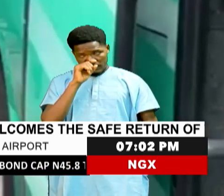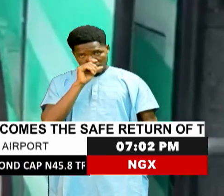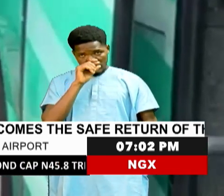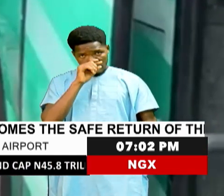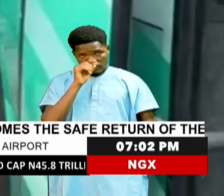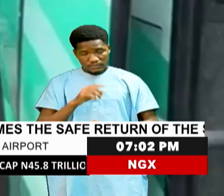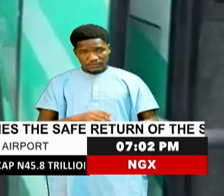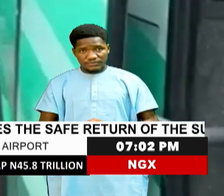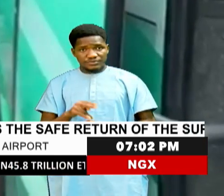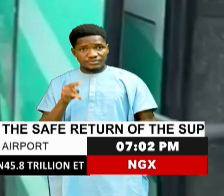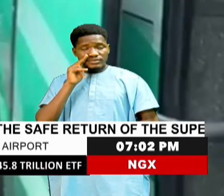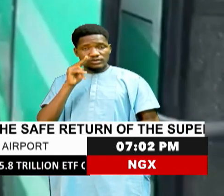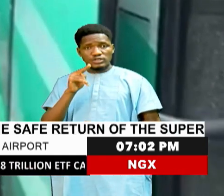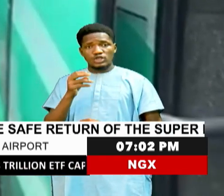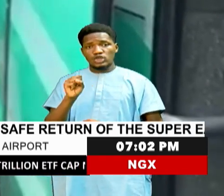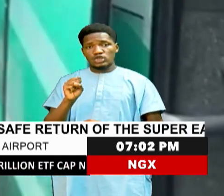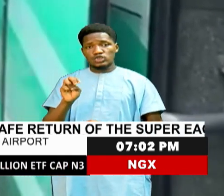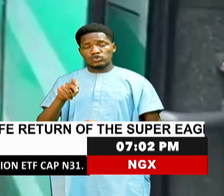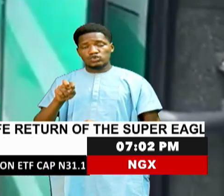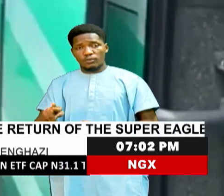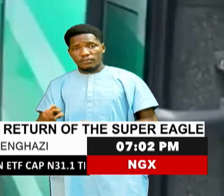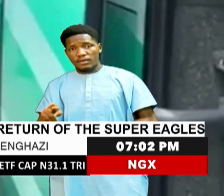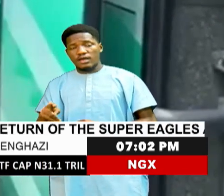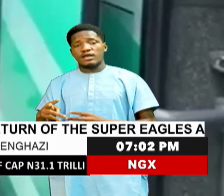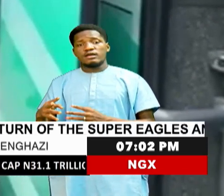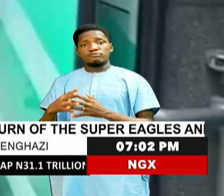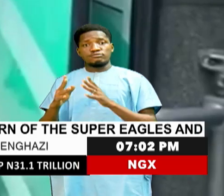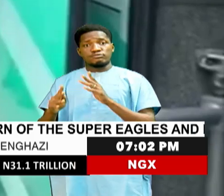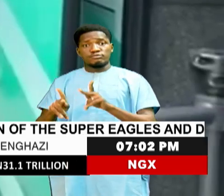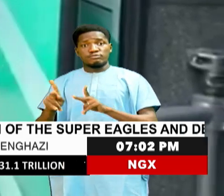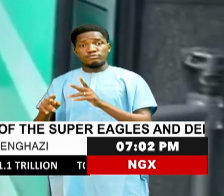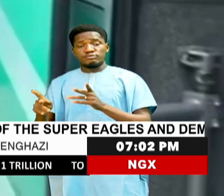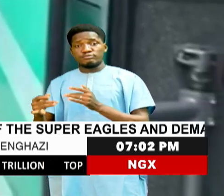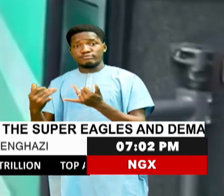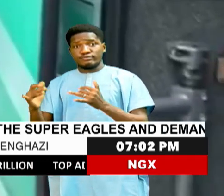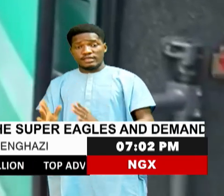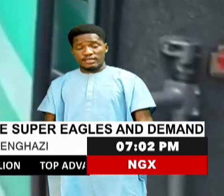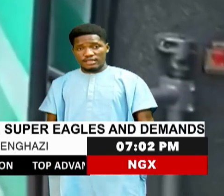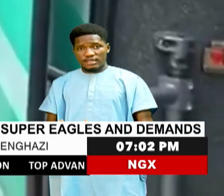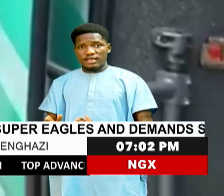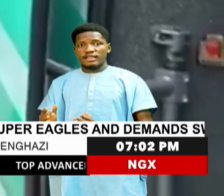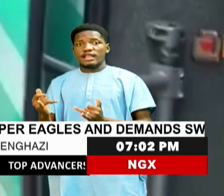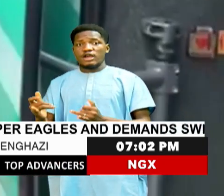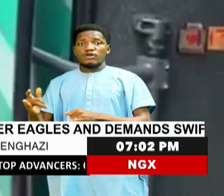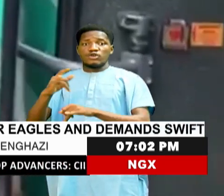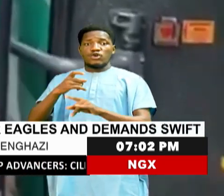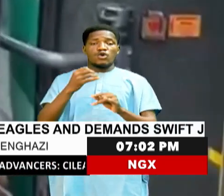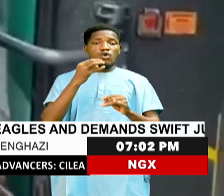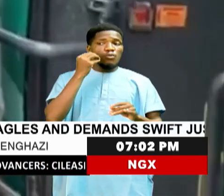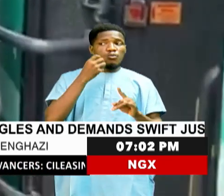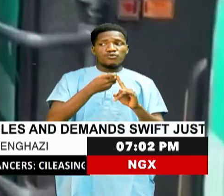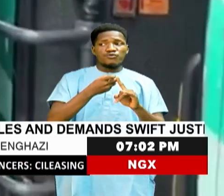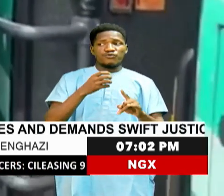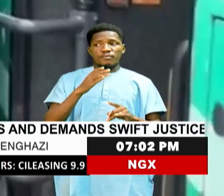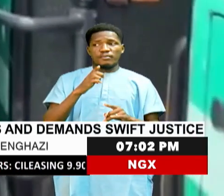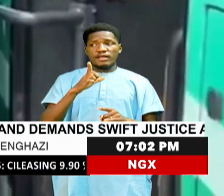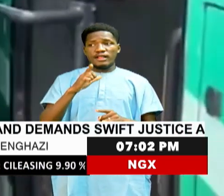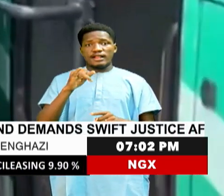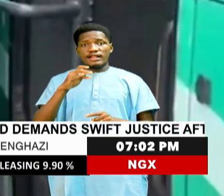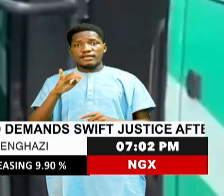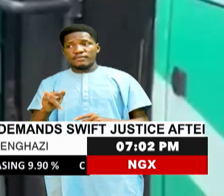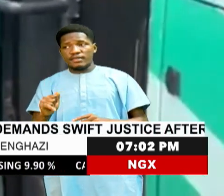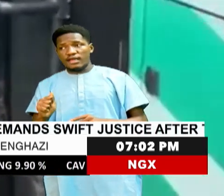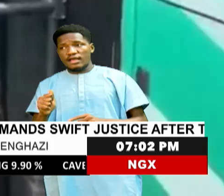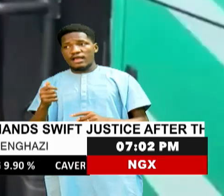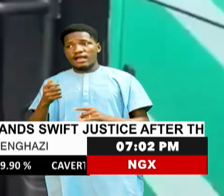The Nigerian Super Eagles and their officials are returning home from Libya after the Libyan government denied the Nigerian mission access to the team for